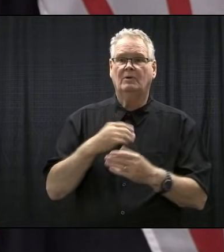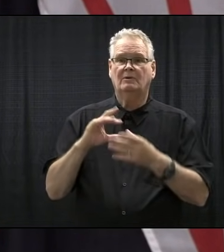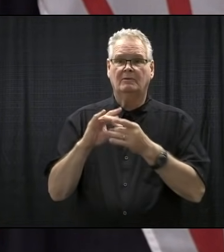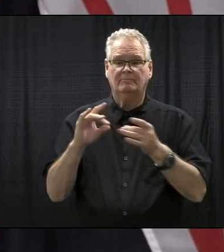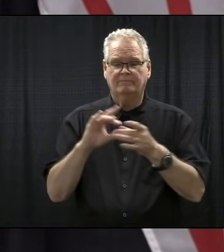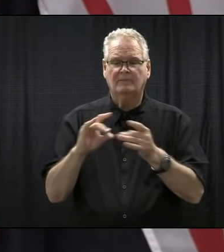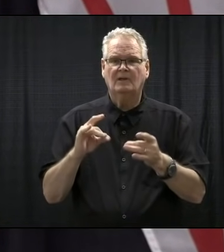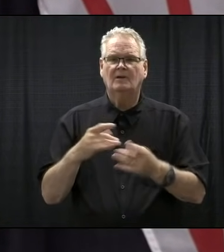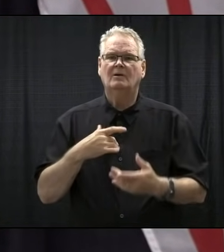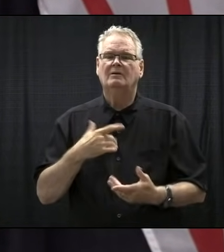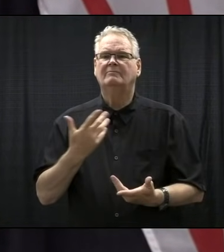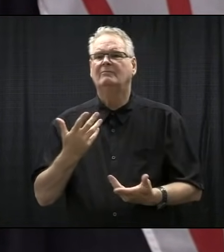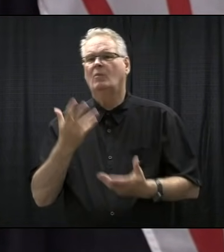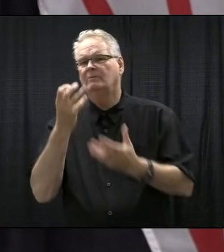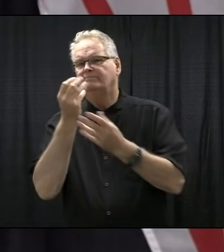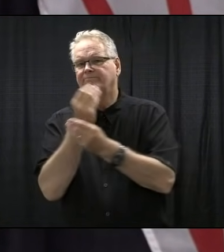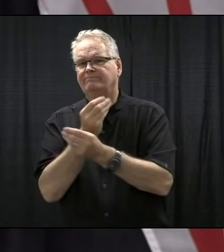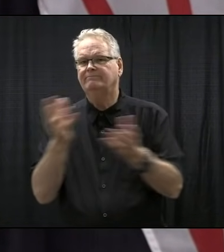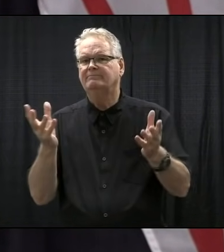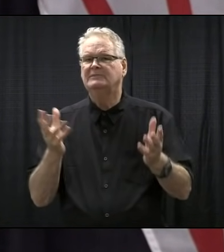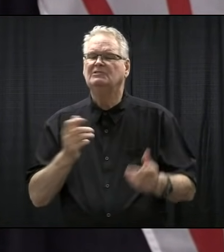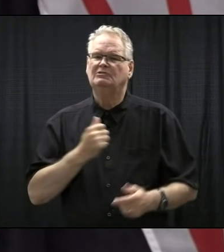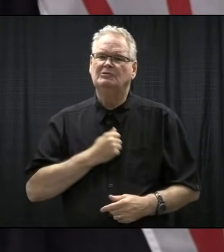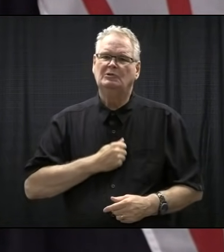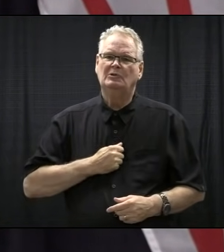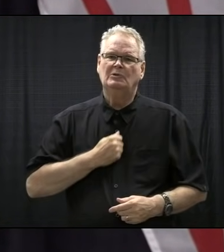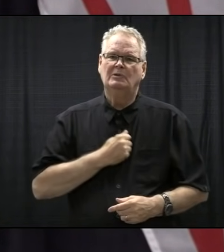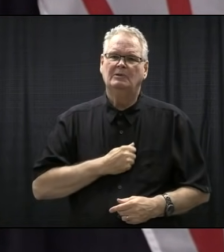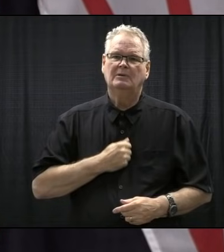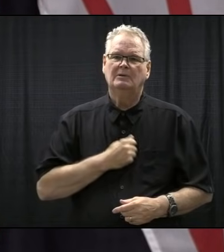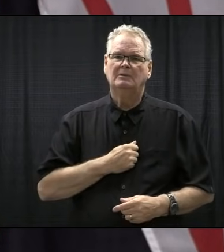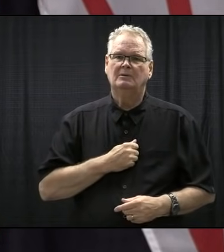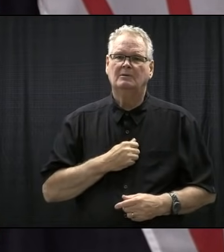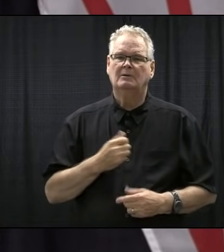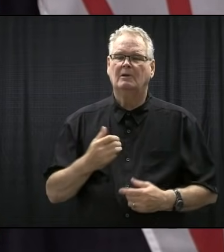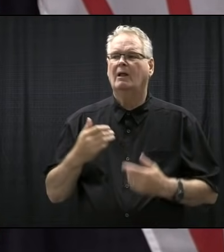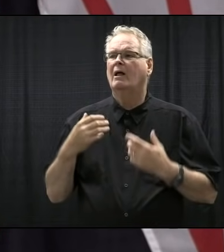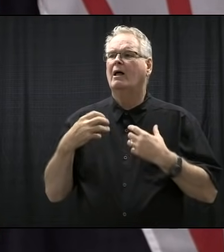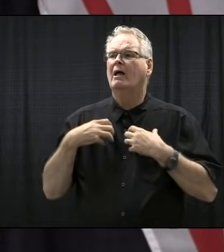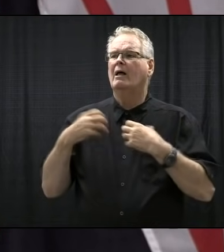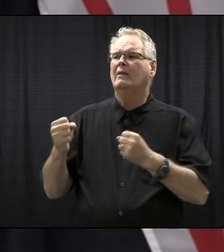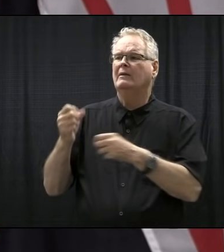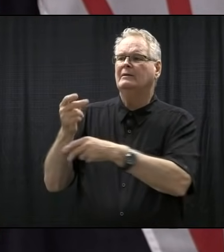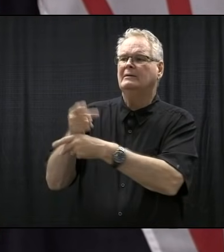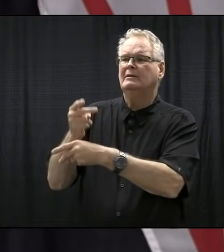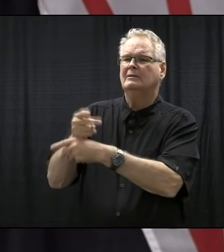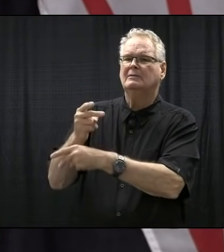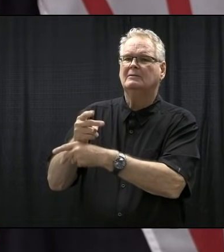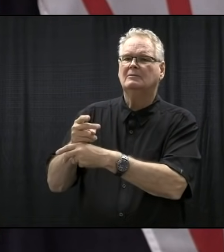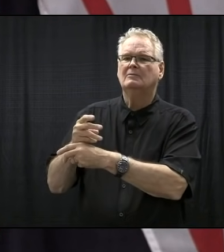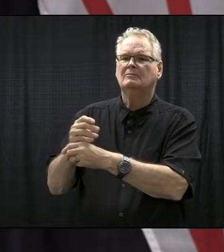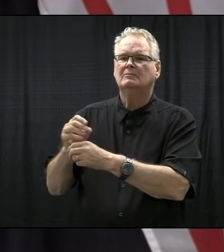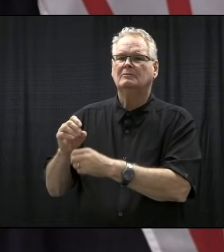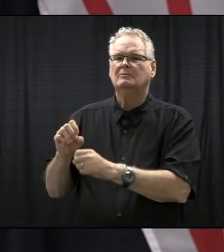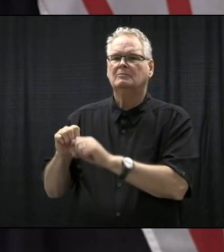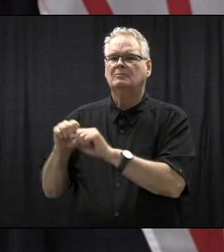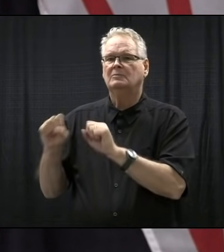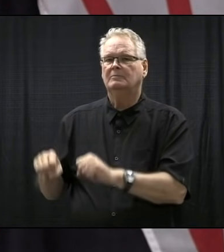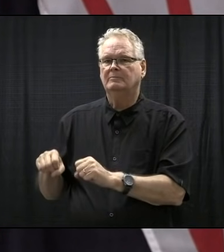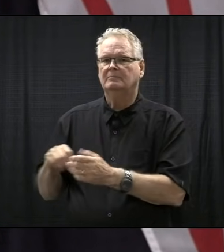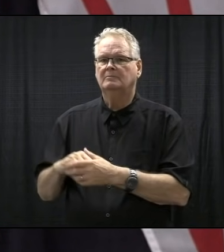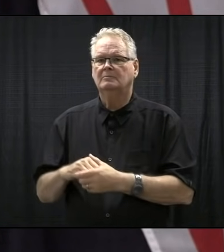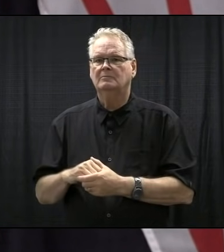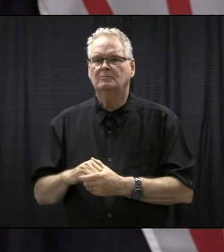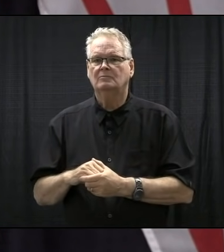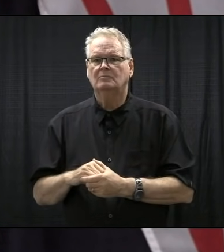those of the healthcare system to the family of Dr. Bautista, who passed away recently. He gave a lifetime of service